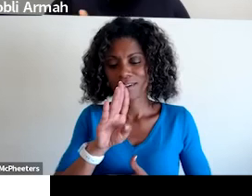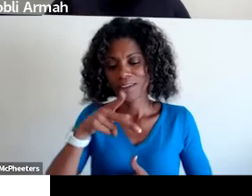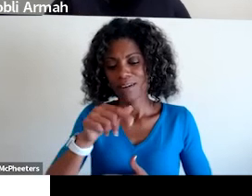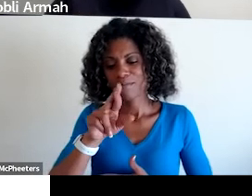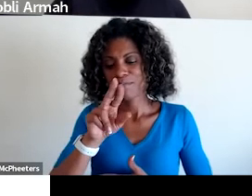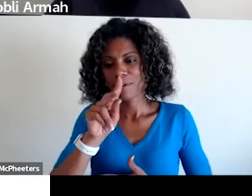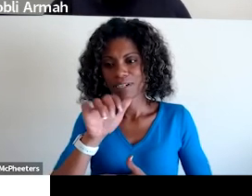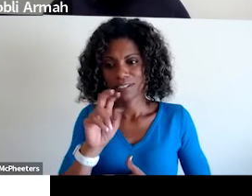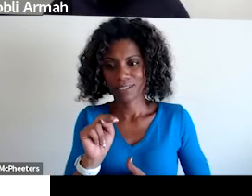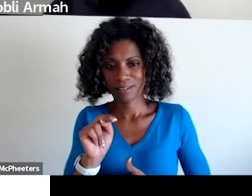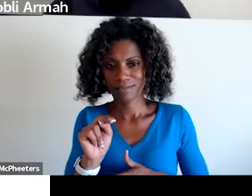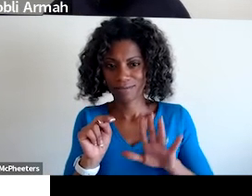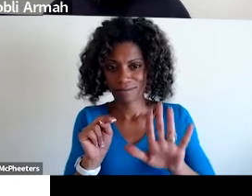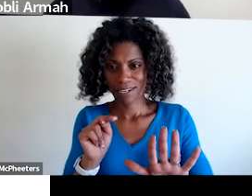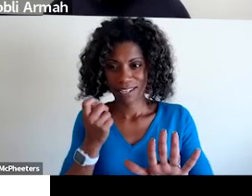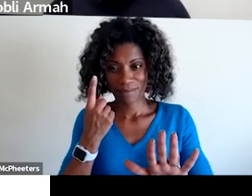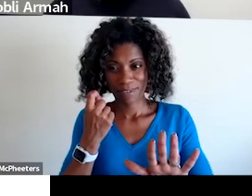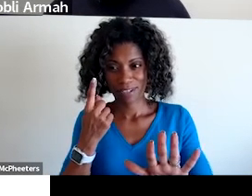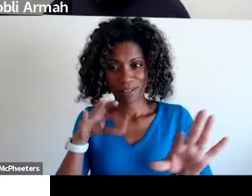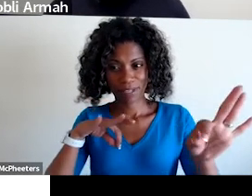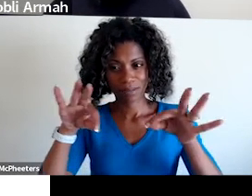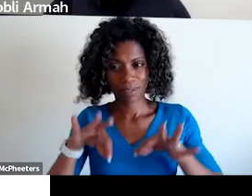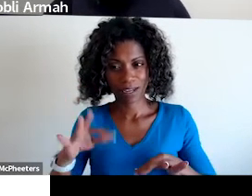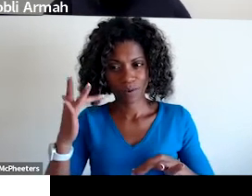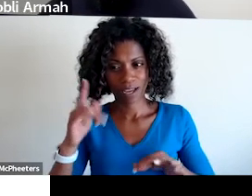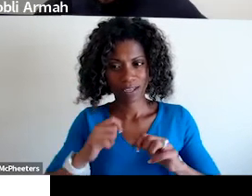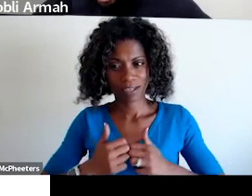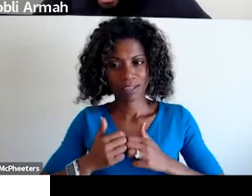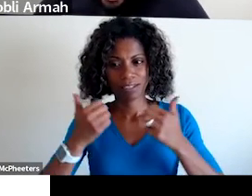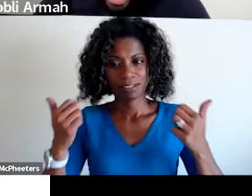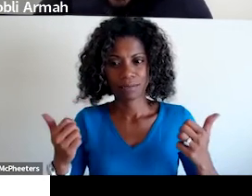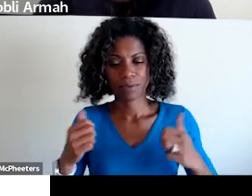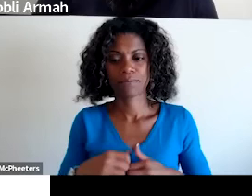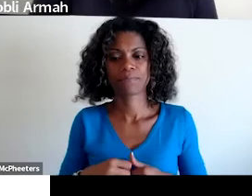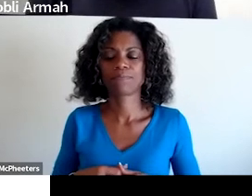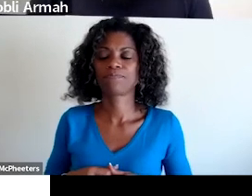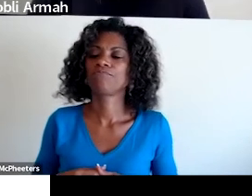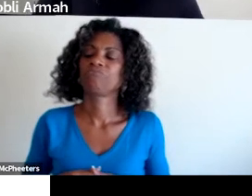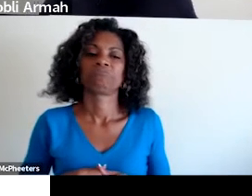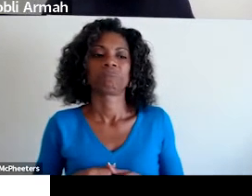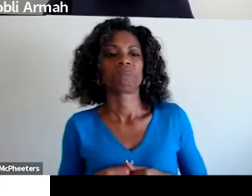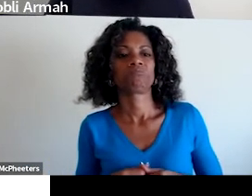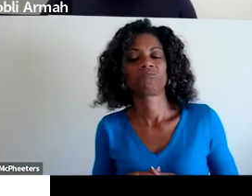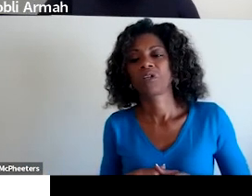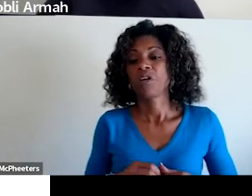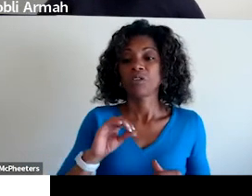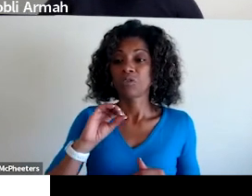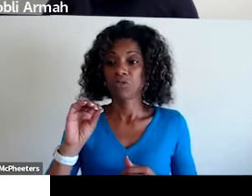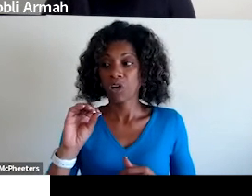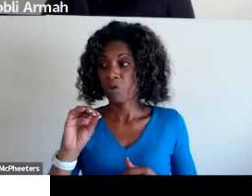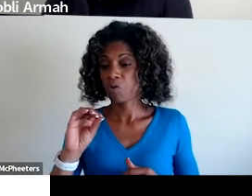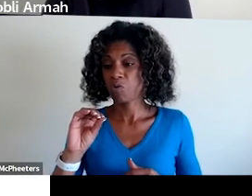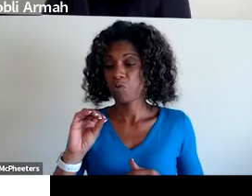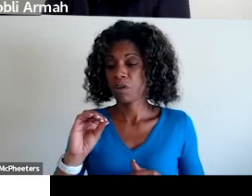And let me unpack why it's not. No one political party in this country has a monopoly on